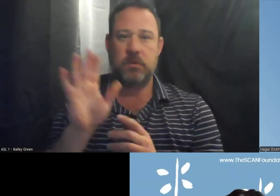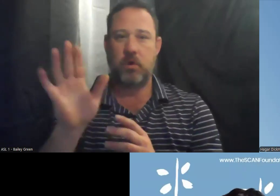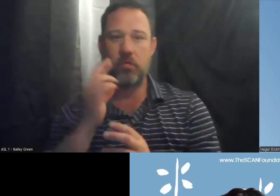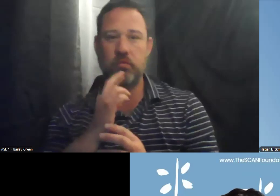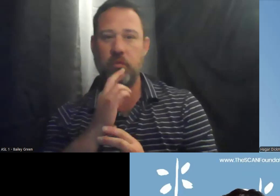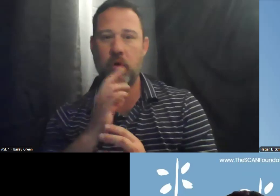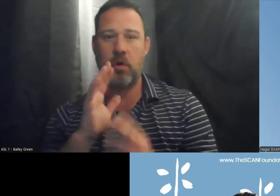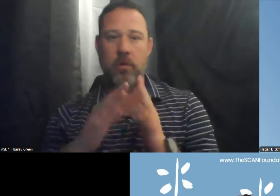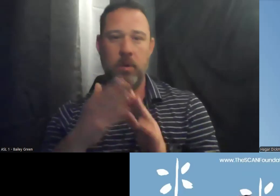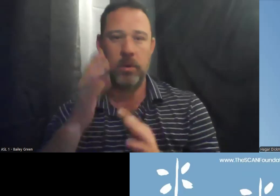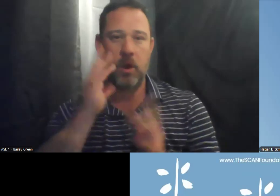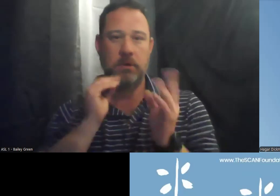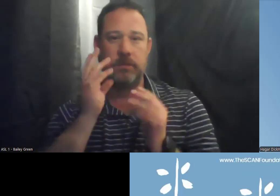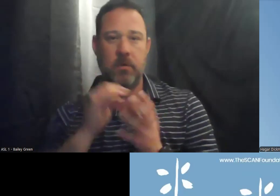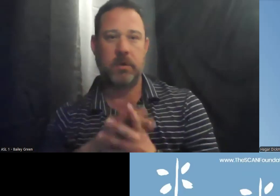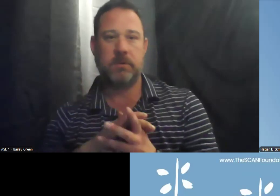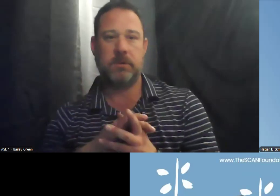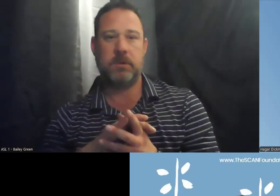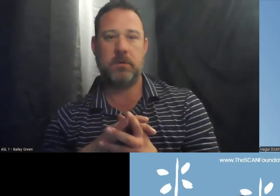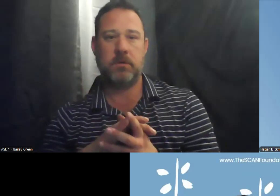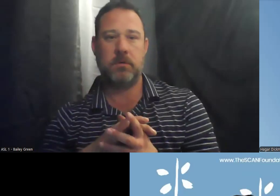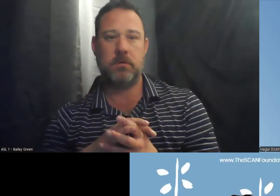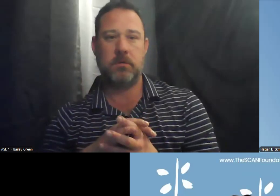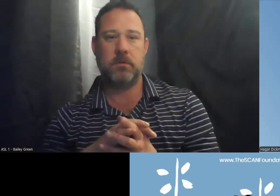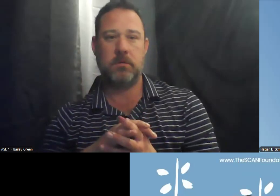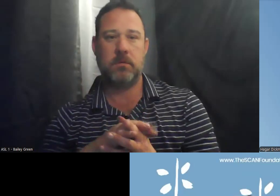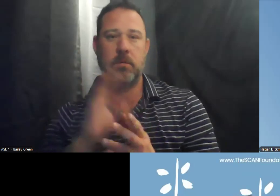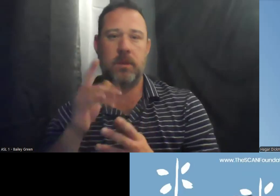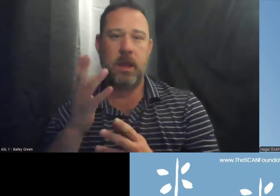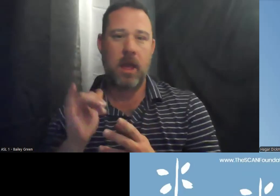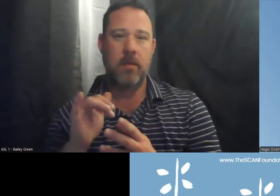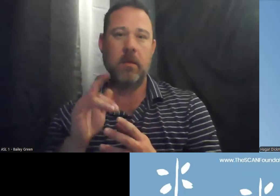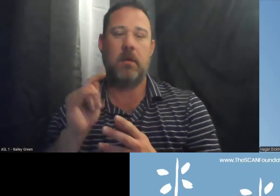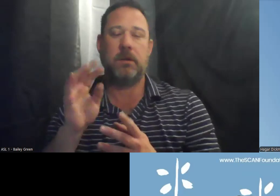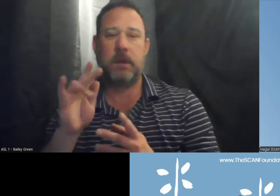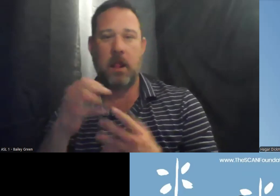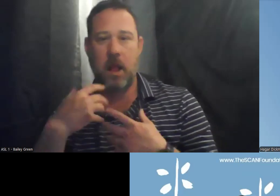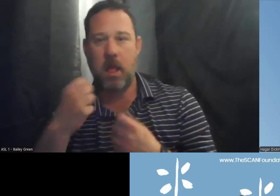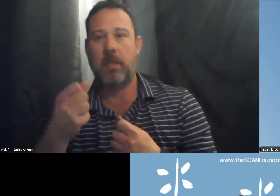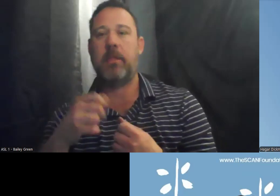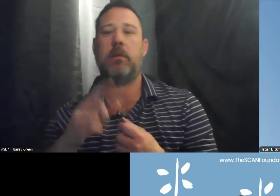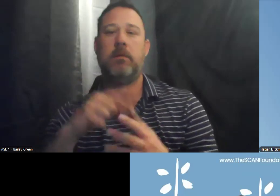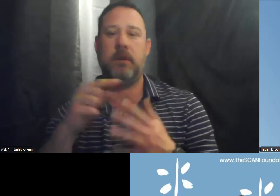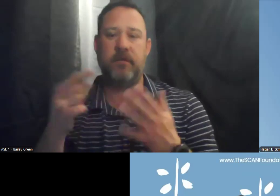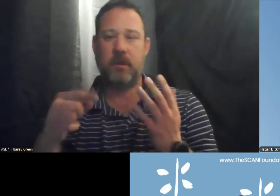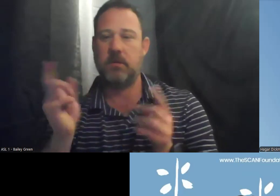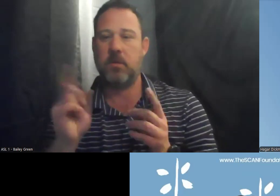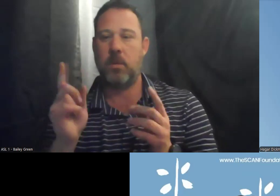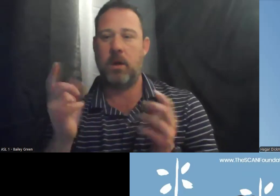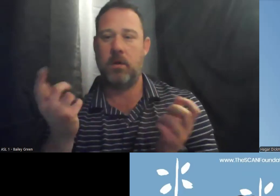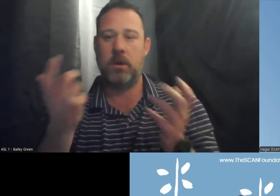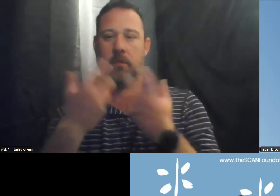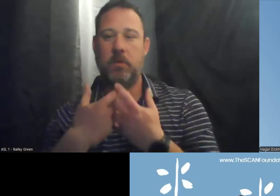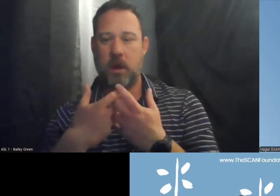are experiencing, and with Kathy with telehealth, like all these different things. And so where do we come